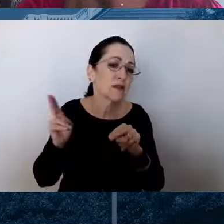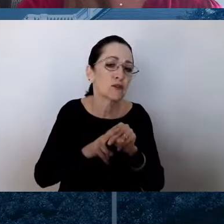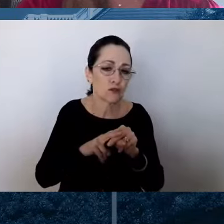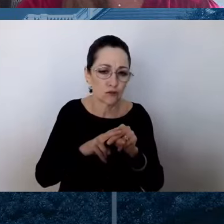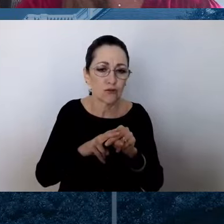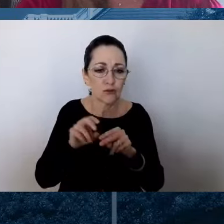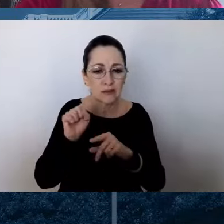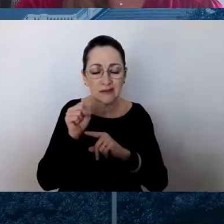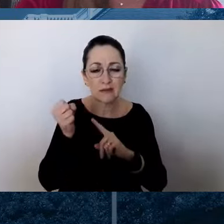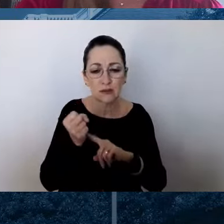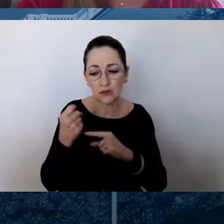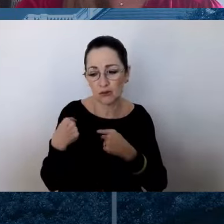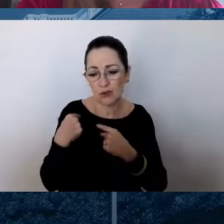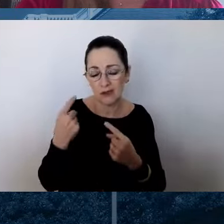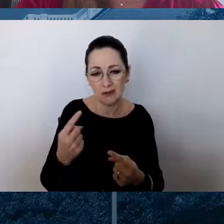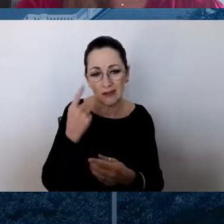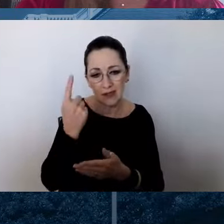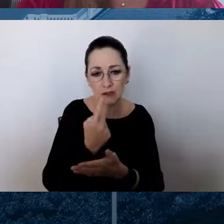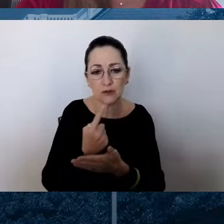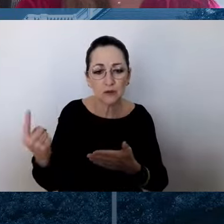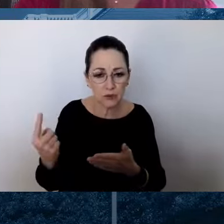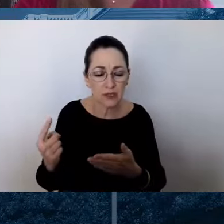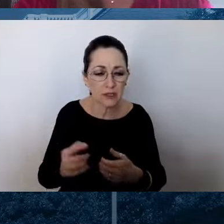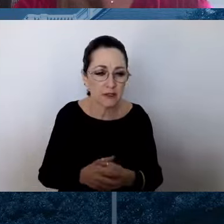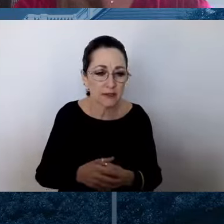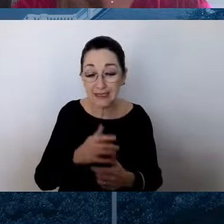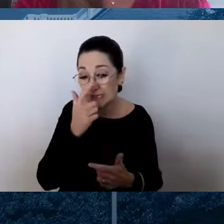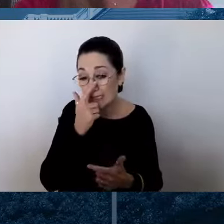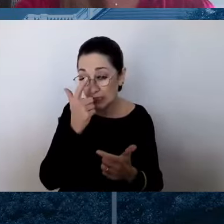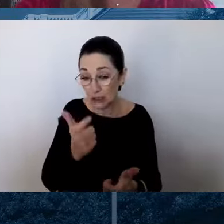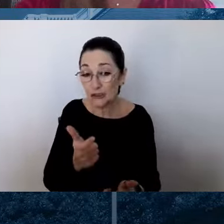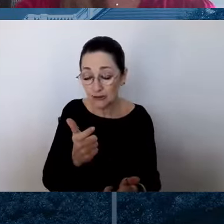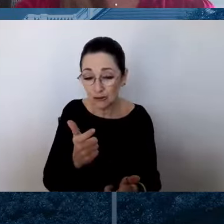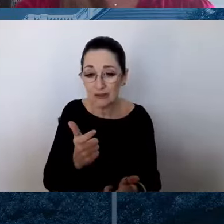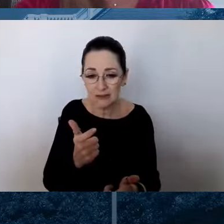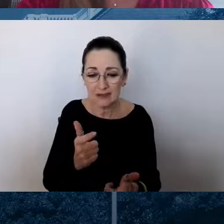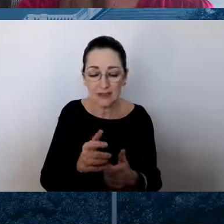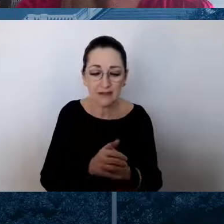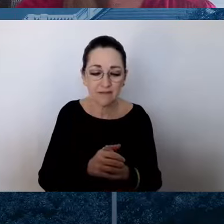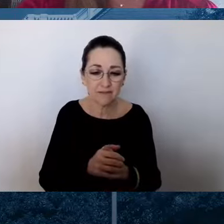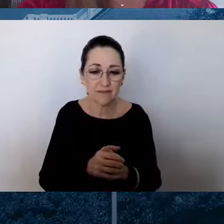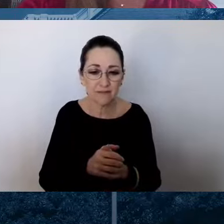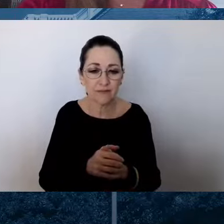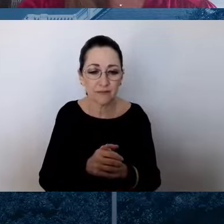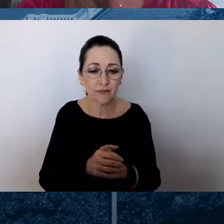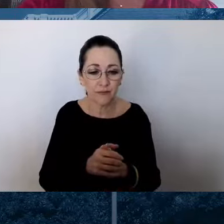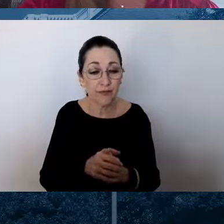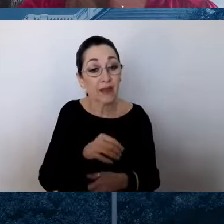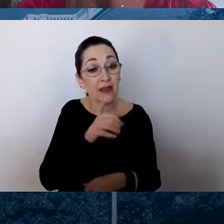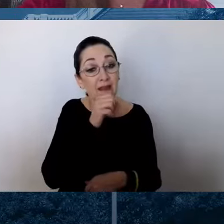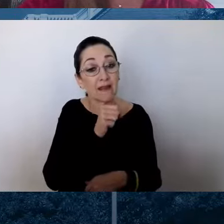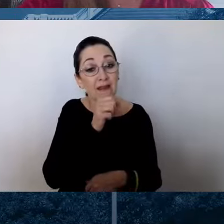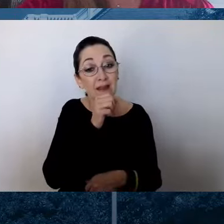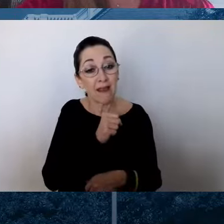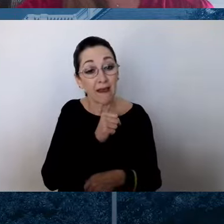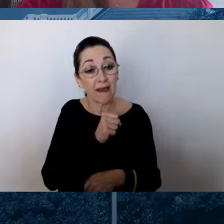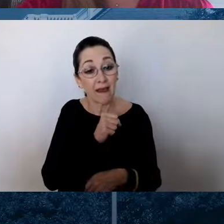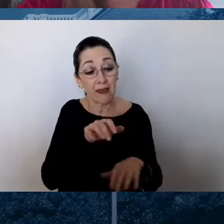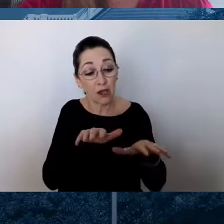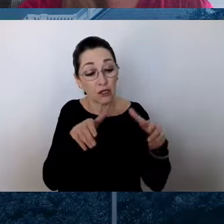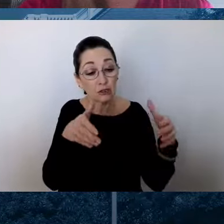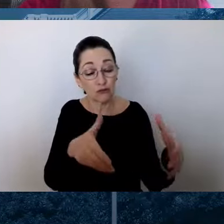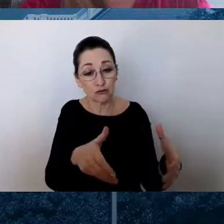the last week. Interestingly, for a change, the age group that had the highest case rates was